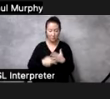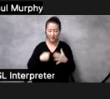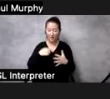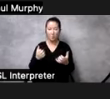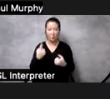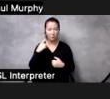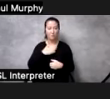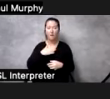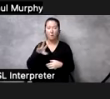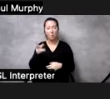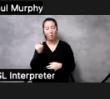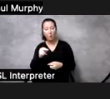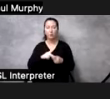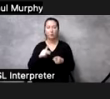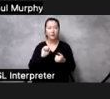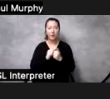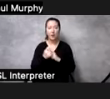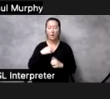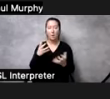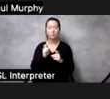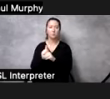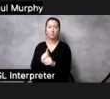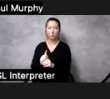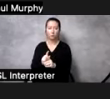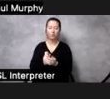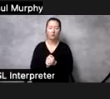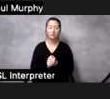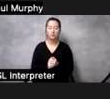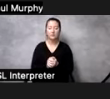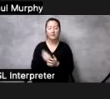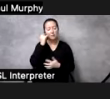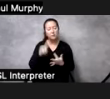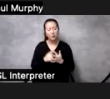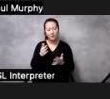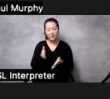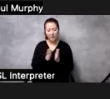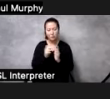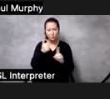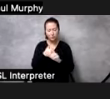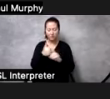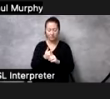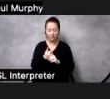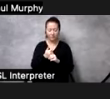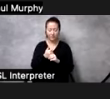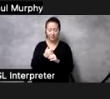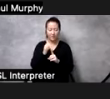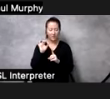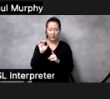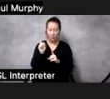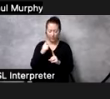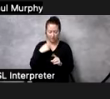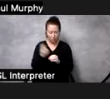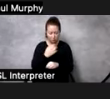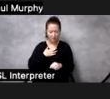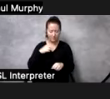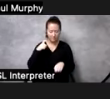own career or how we want to be a mentor. And if you start to ask yourself, does this, where I'm spending my